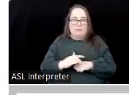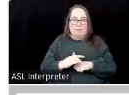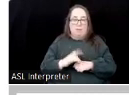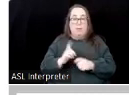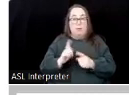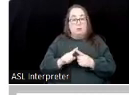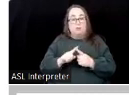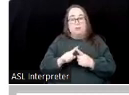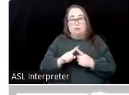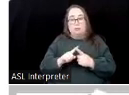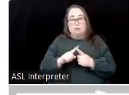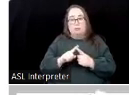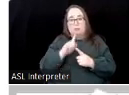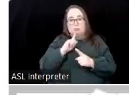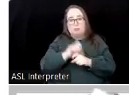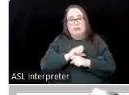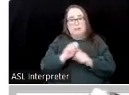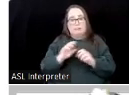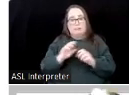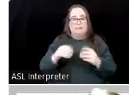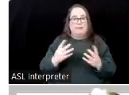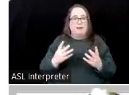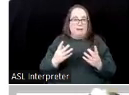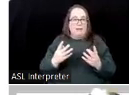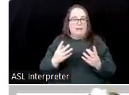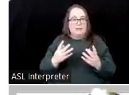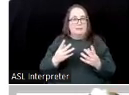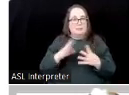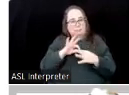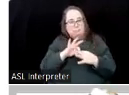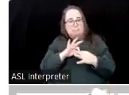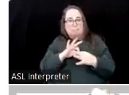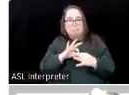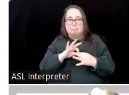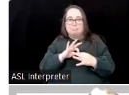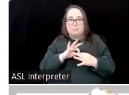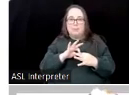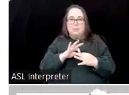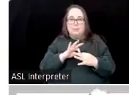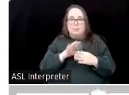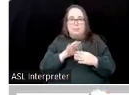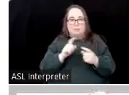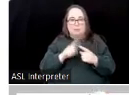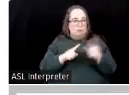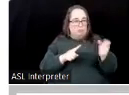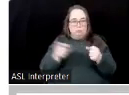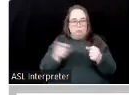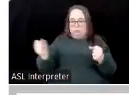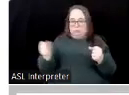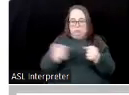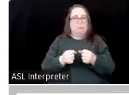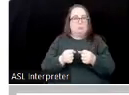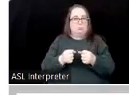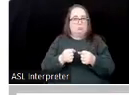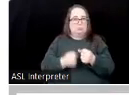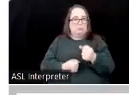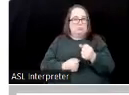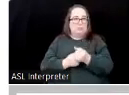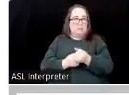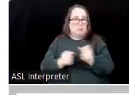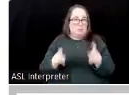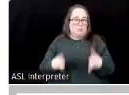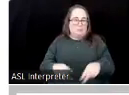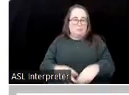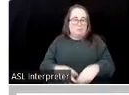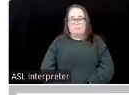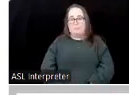to really provide the kind of glue and connective tissue that enables you to pair housing resources with supportive services. But